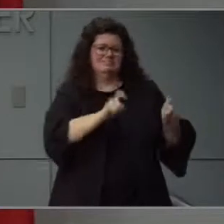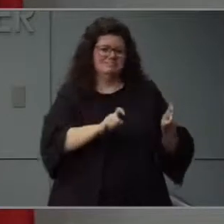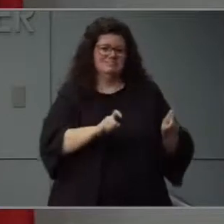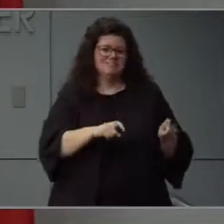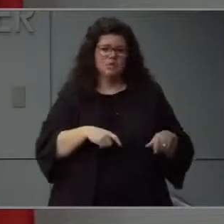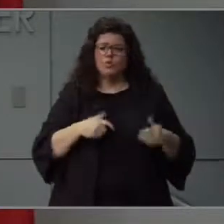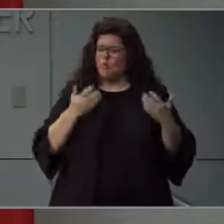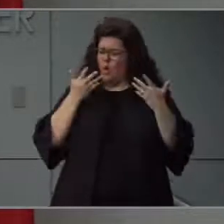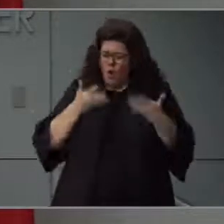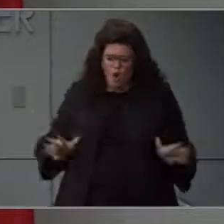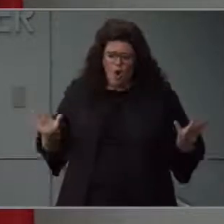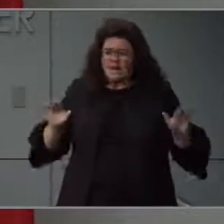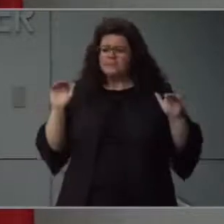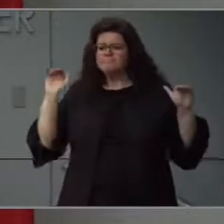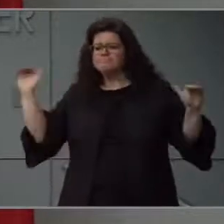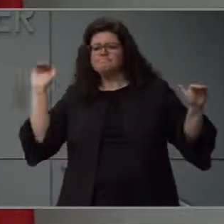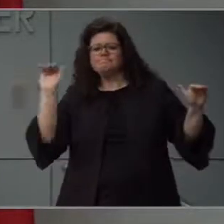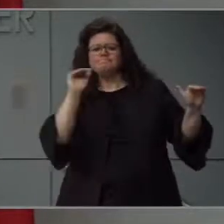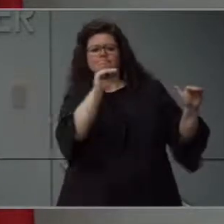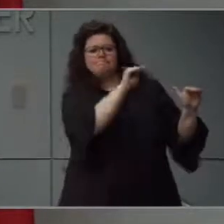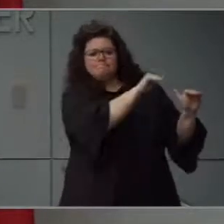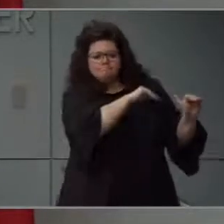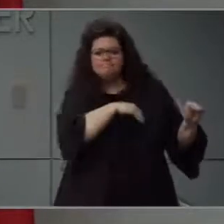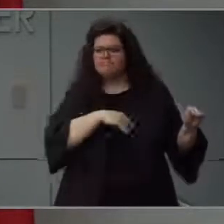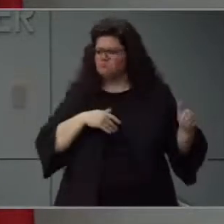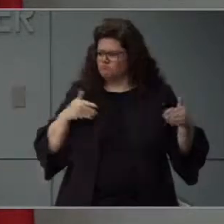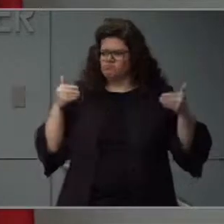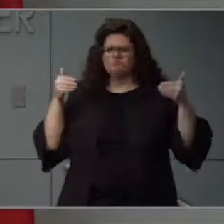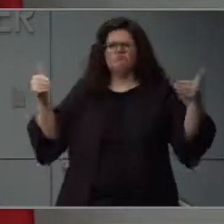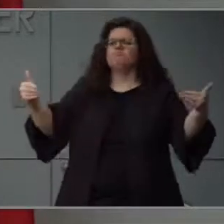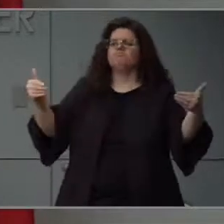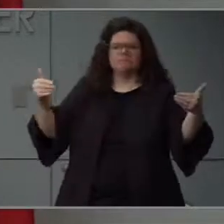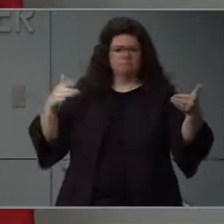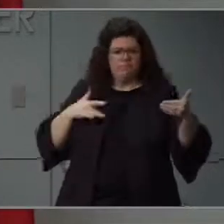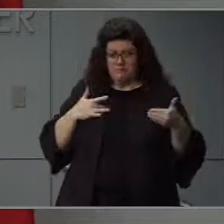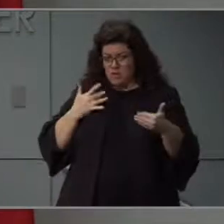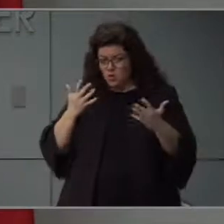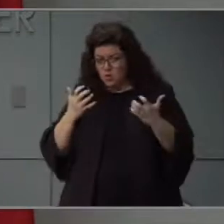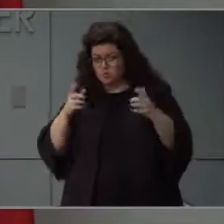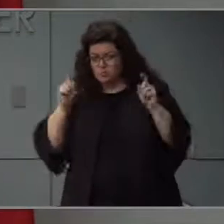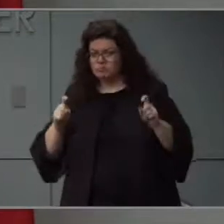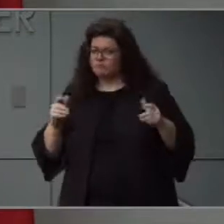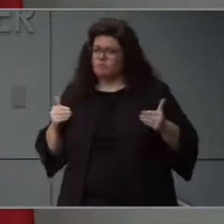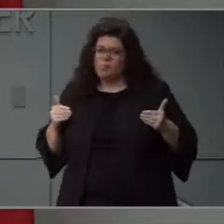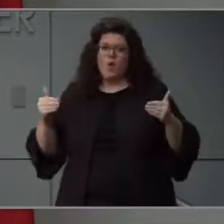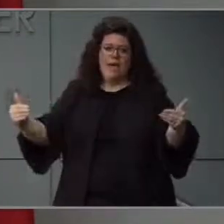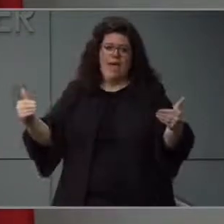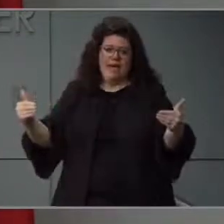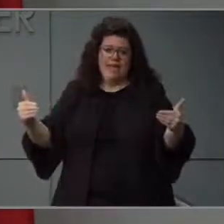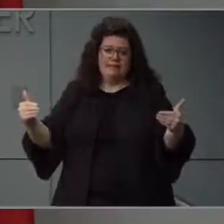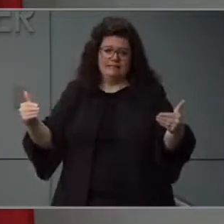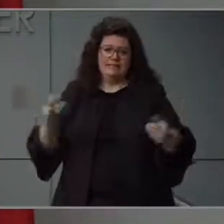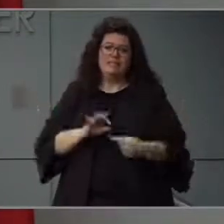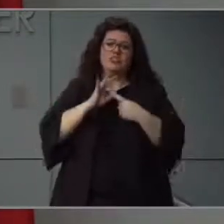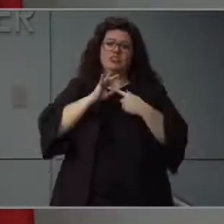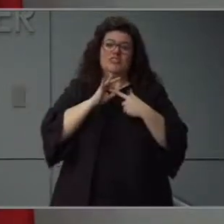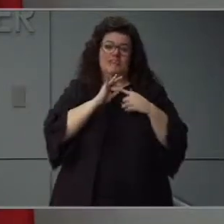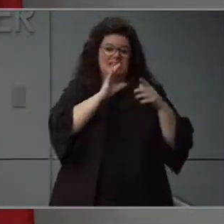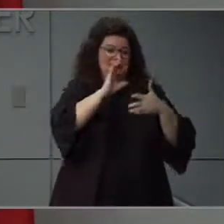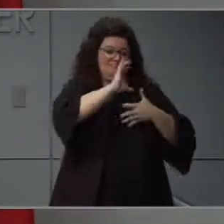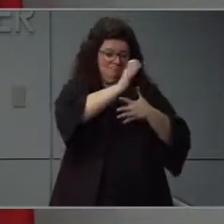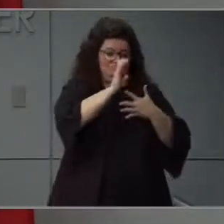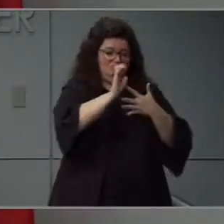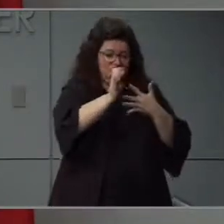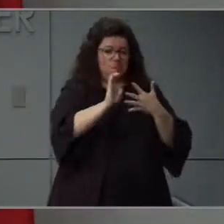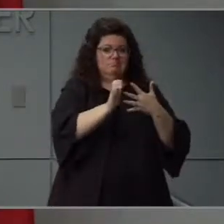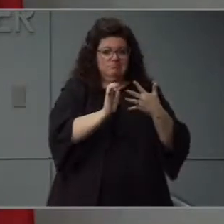to clinicians today with this new guidance to say, testing more in these populations is really important. Thank